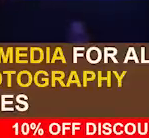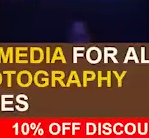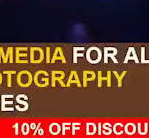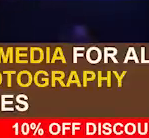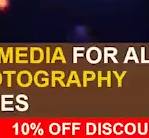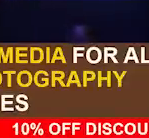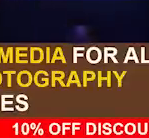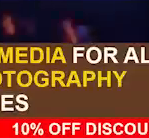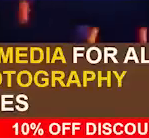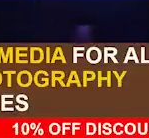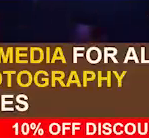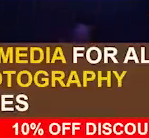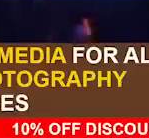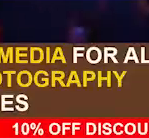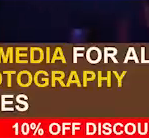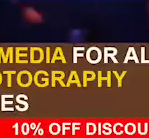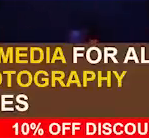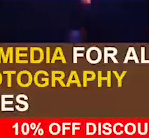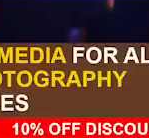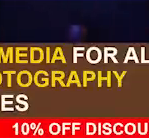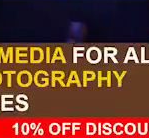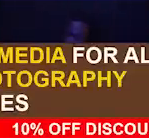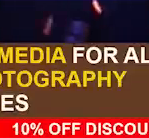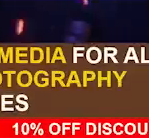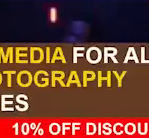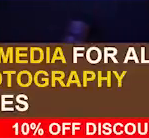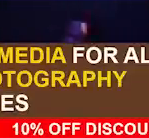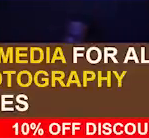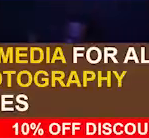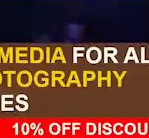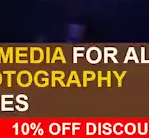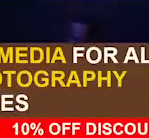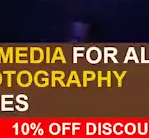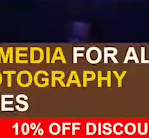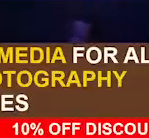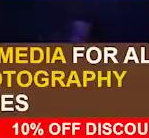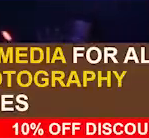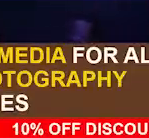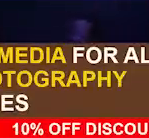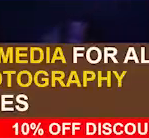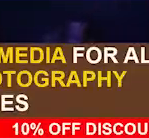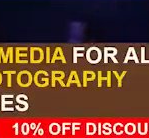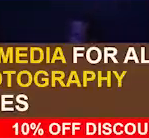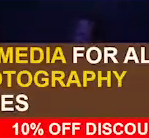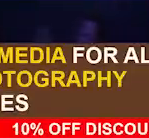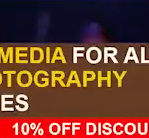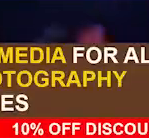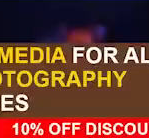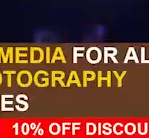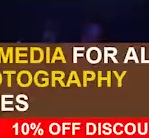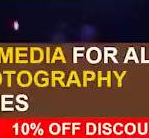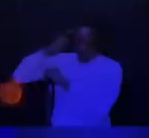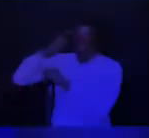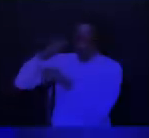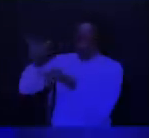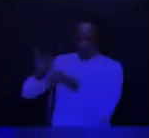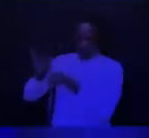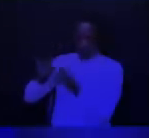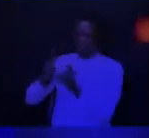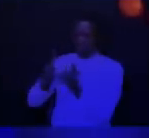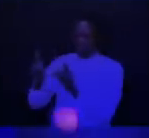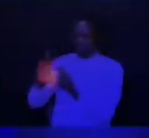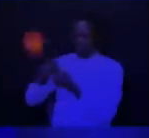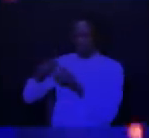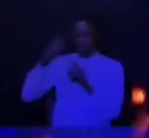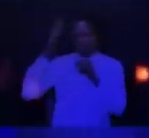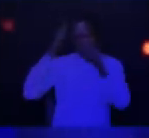poor. Why should he be a burden on them? No. And the earlier governors did it. But he said, for the reverence that I